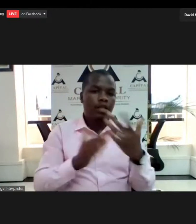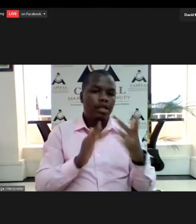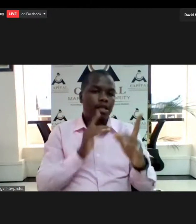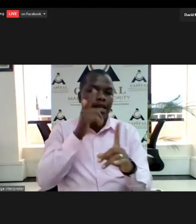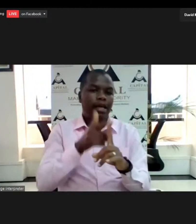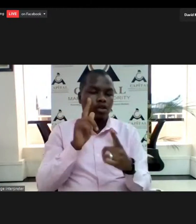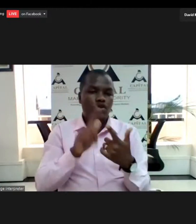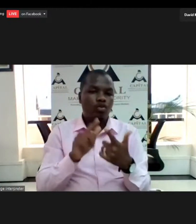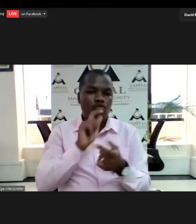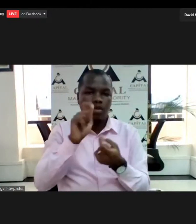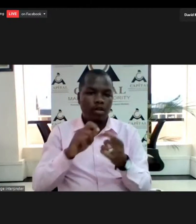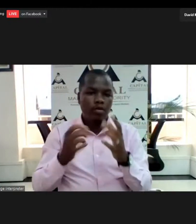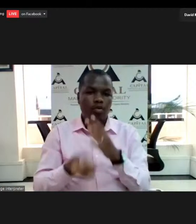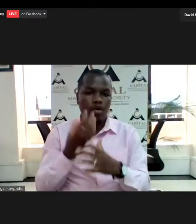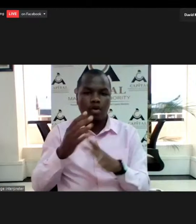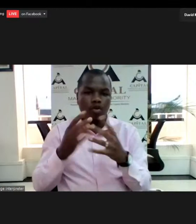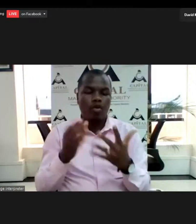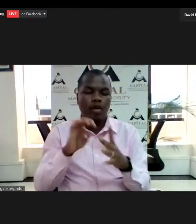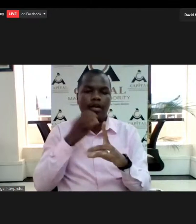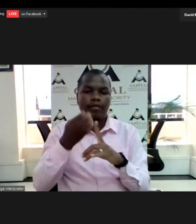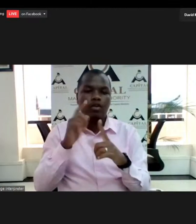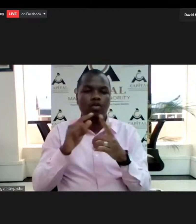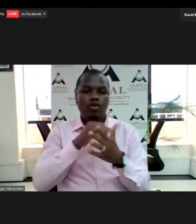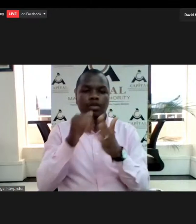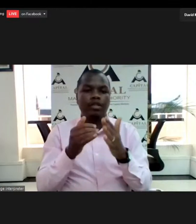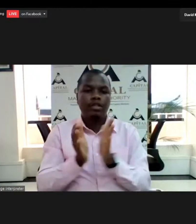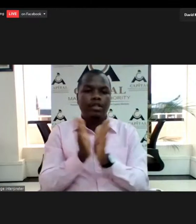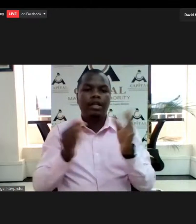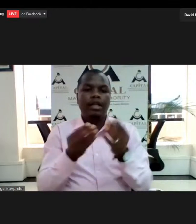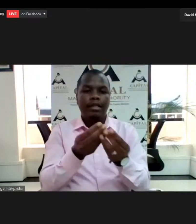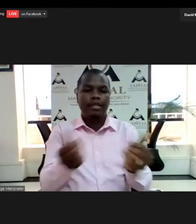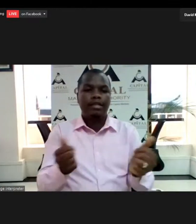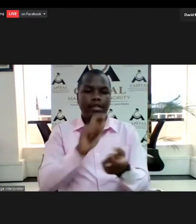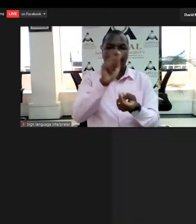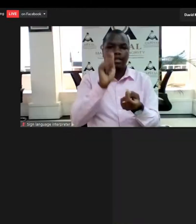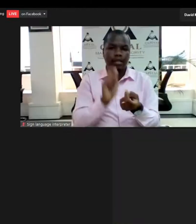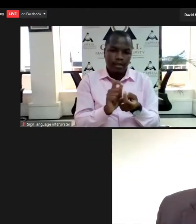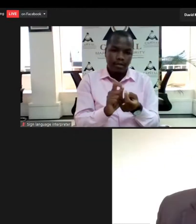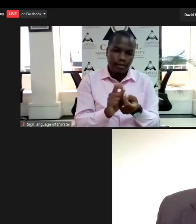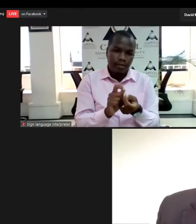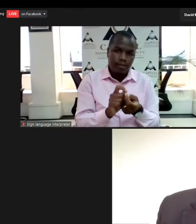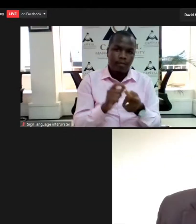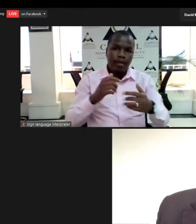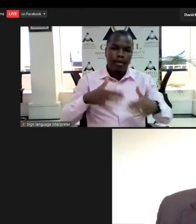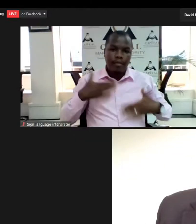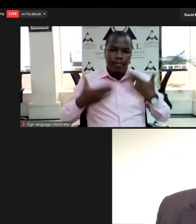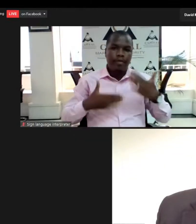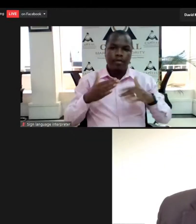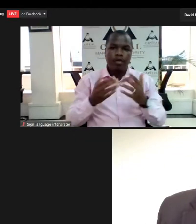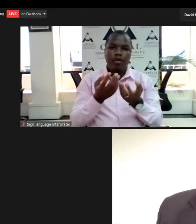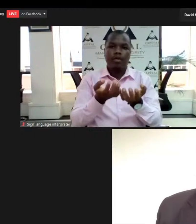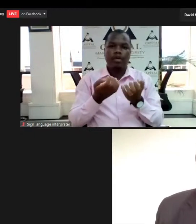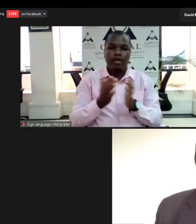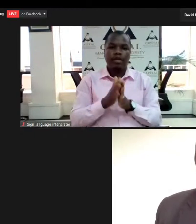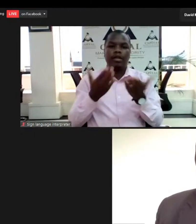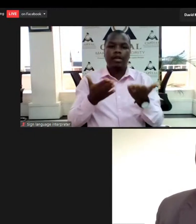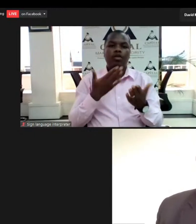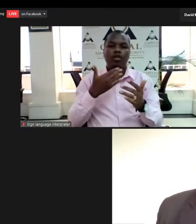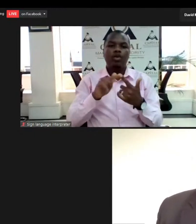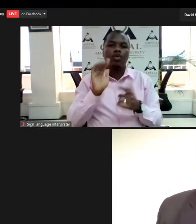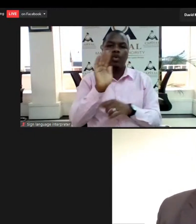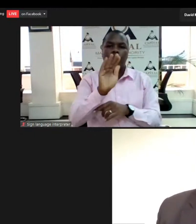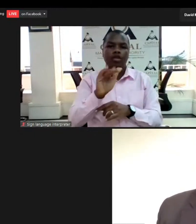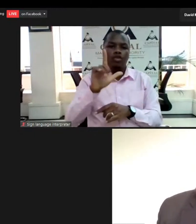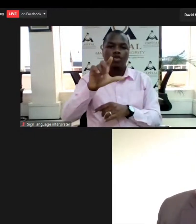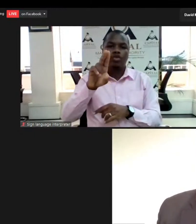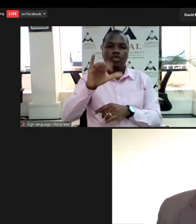to certain products or even to just generally addressing a certain area of need. And I'll probably ask Lucy to